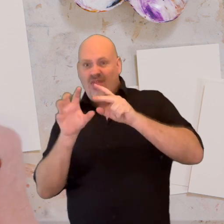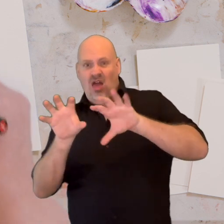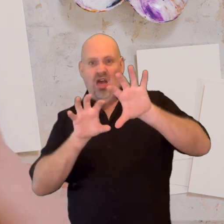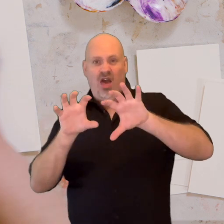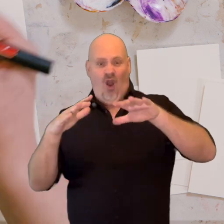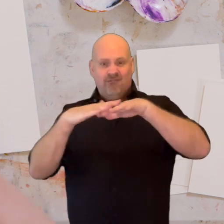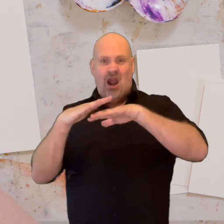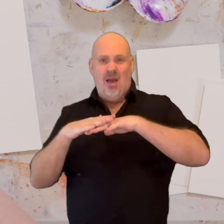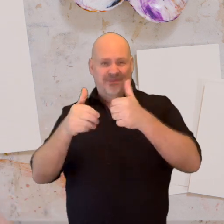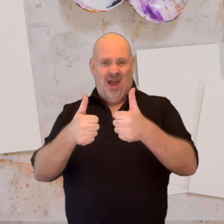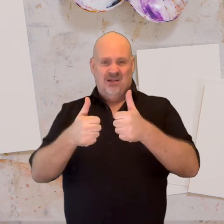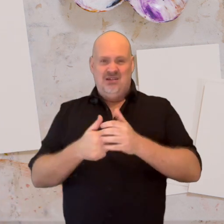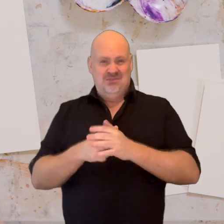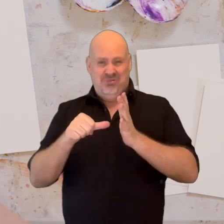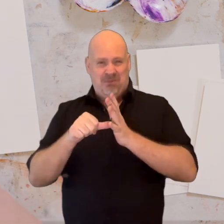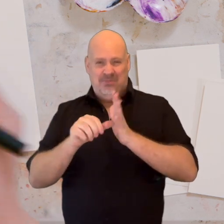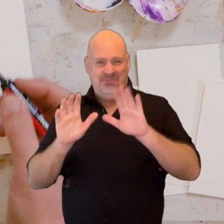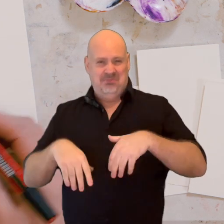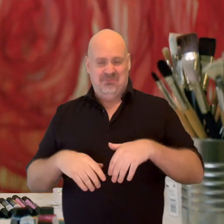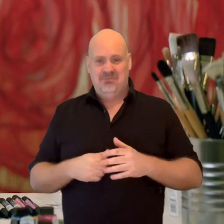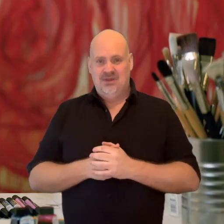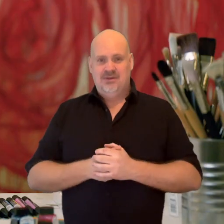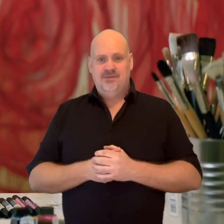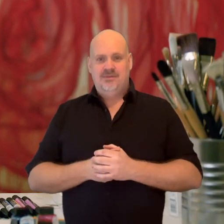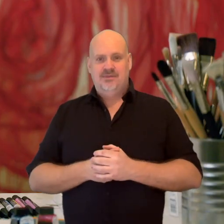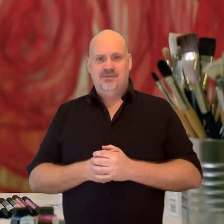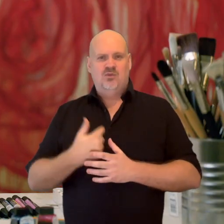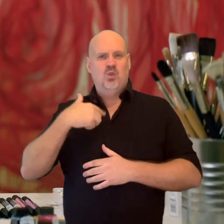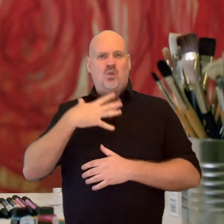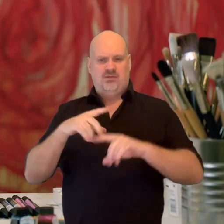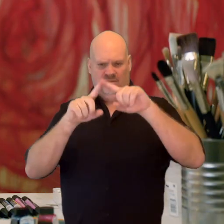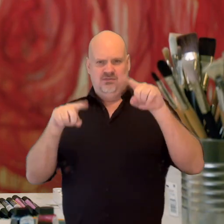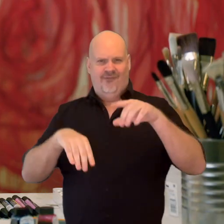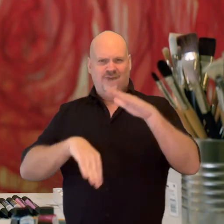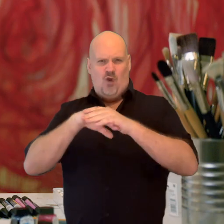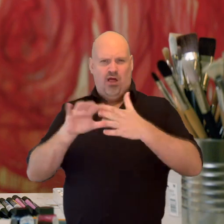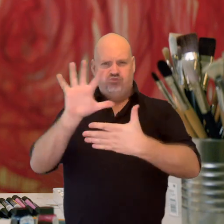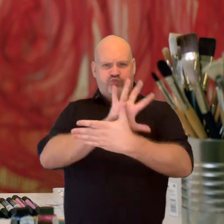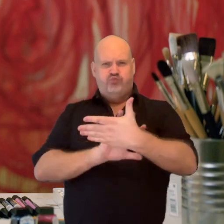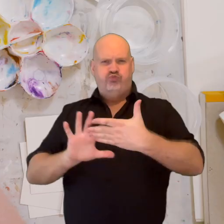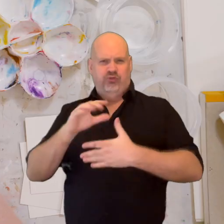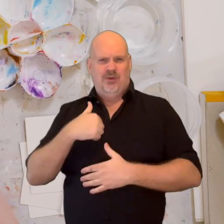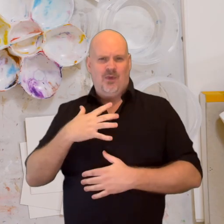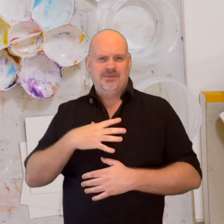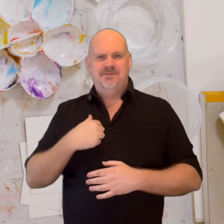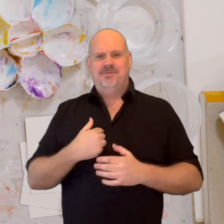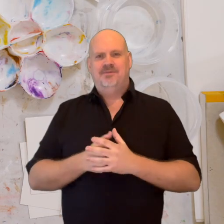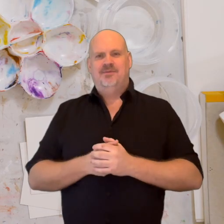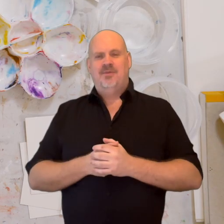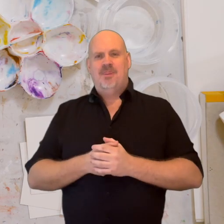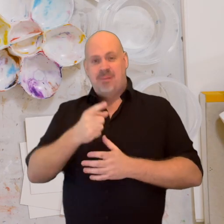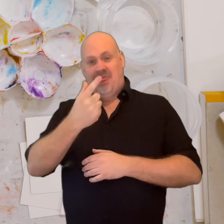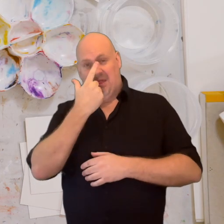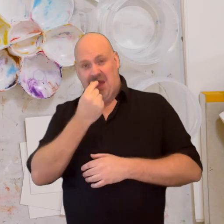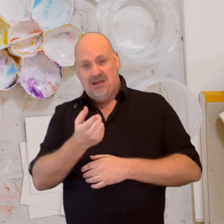overlap. It's not a problem. I want to fill up my page with it. And you can